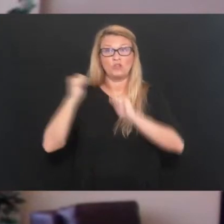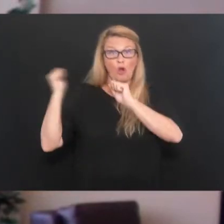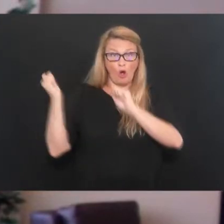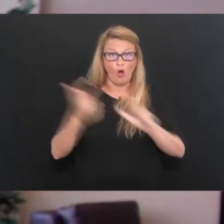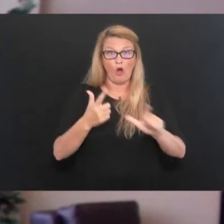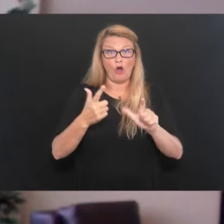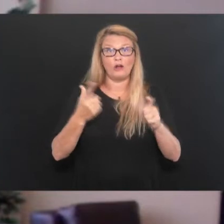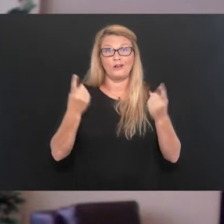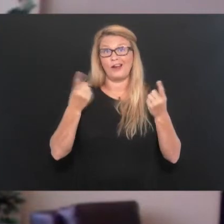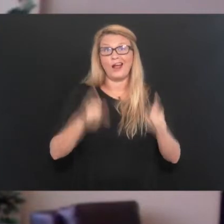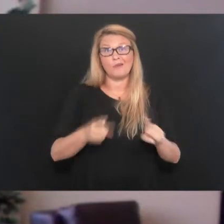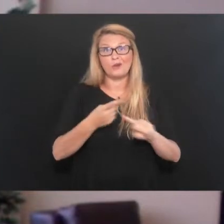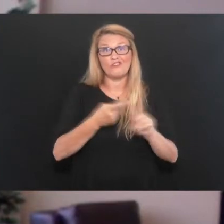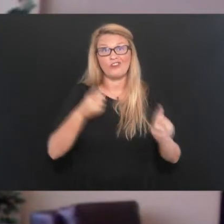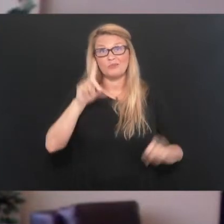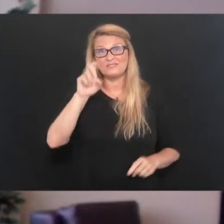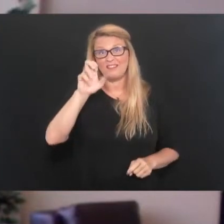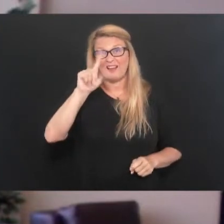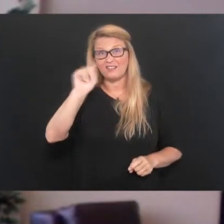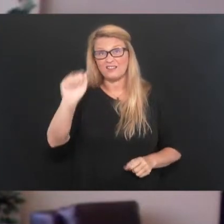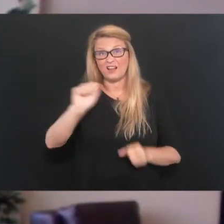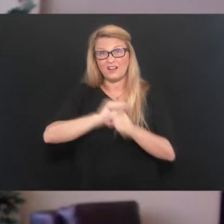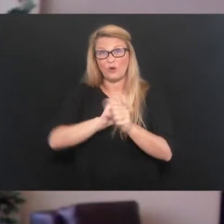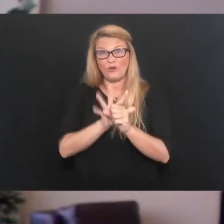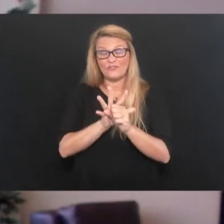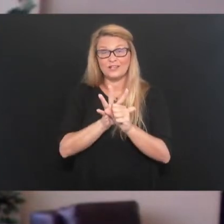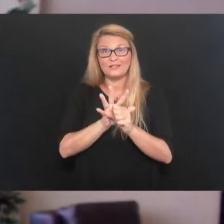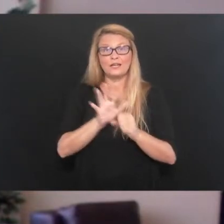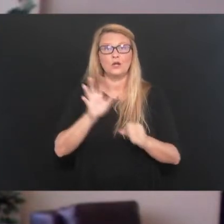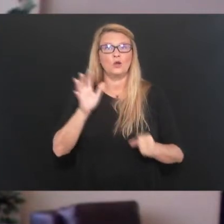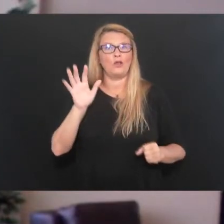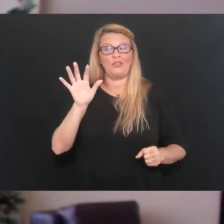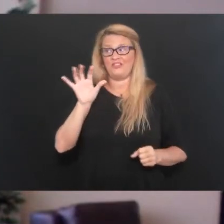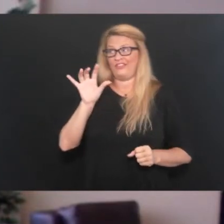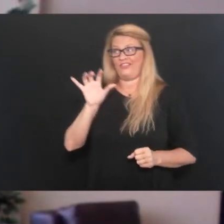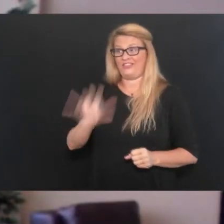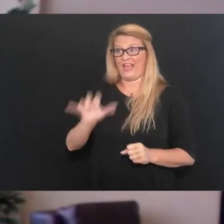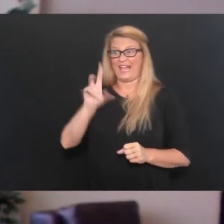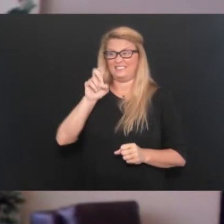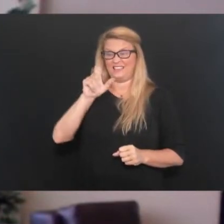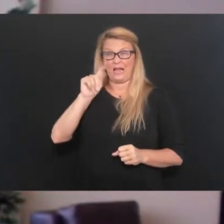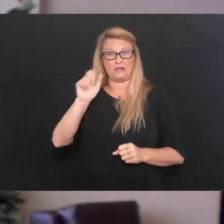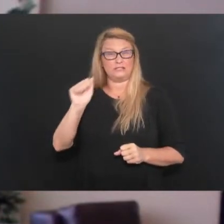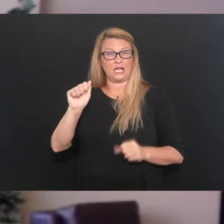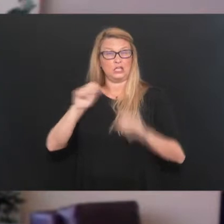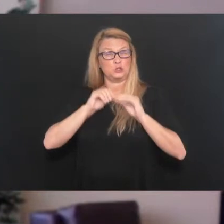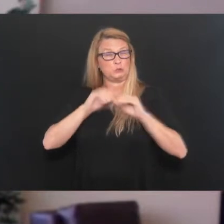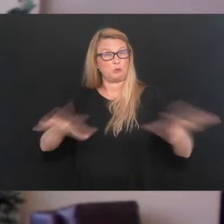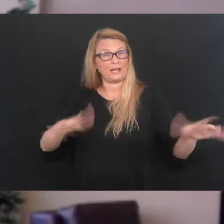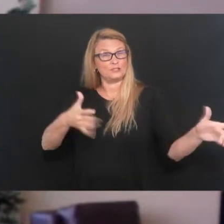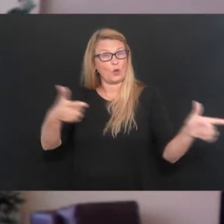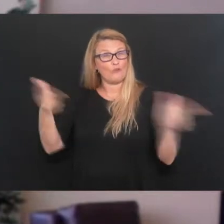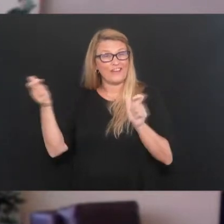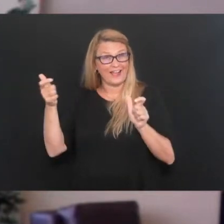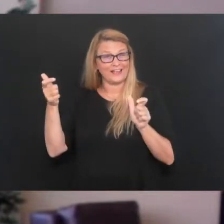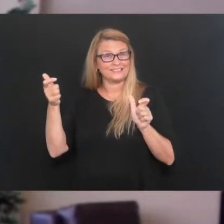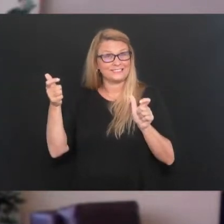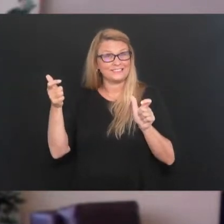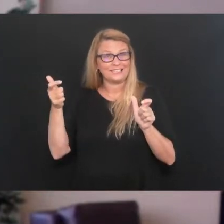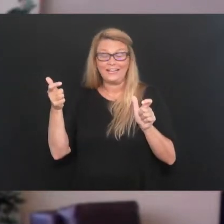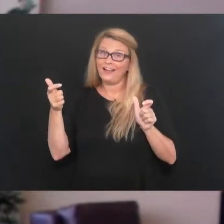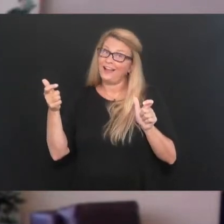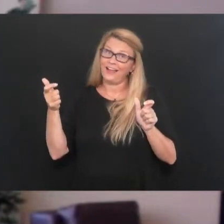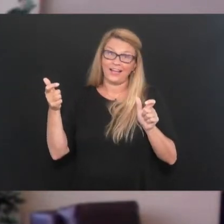our sampling, as we look at sampling around the country, this variant is so rapidly spreading that it